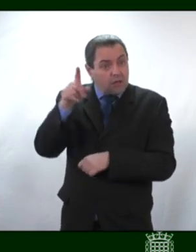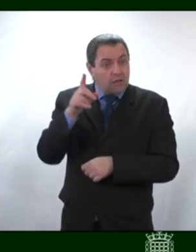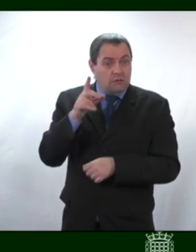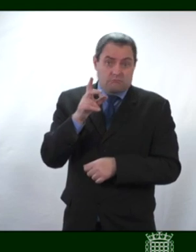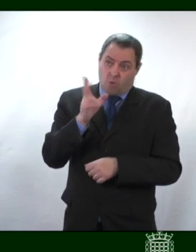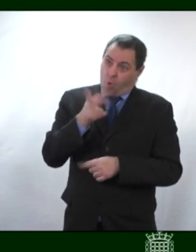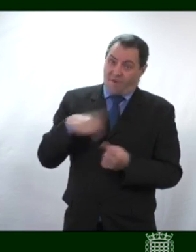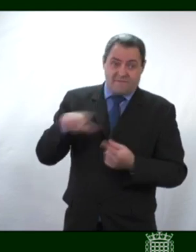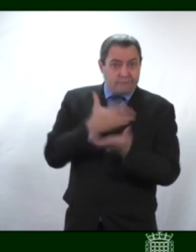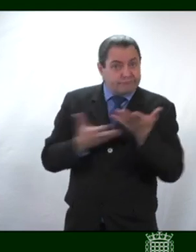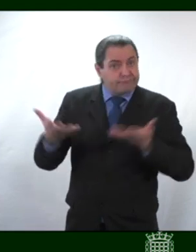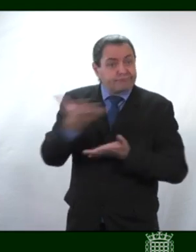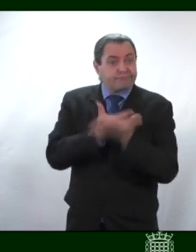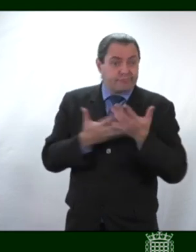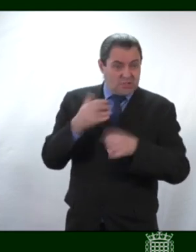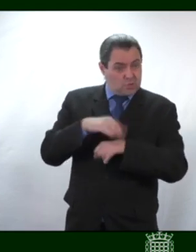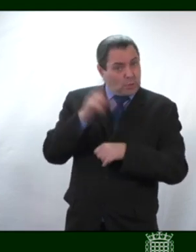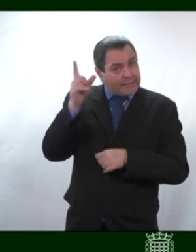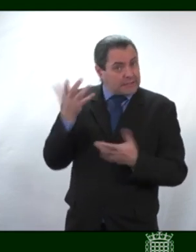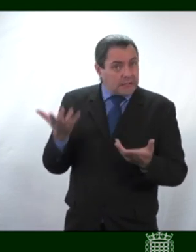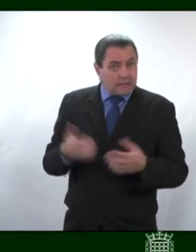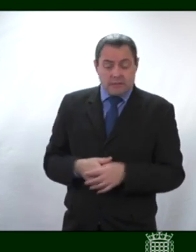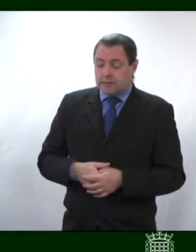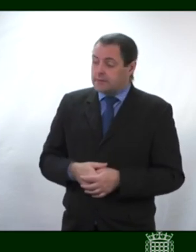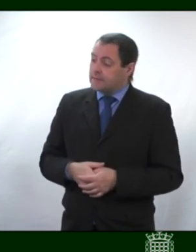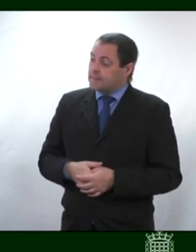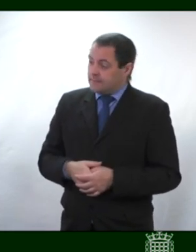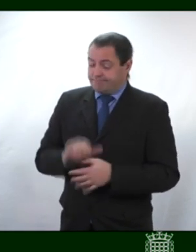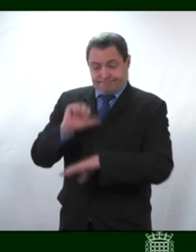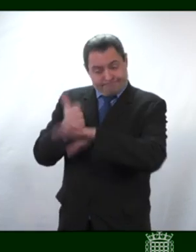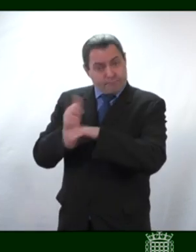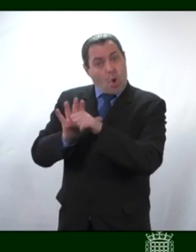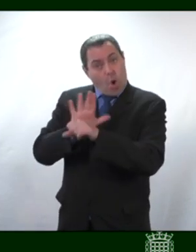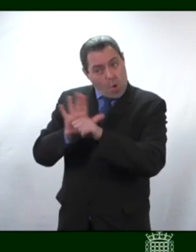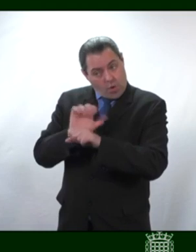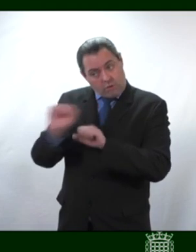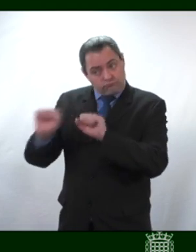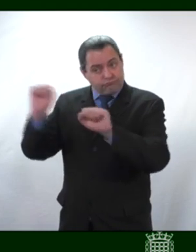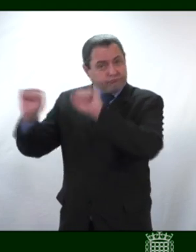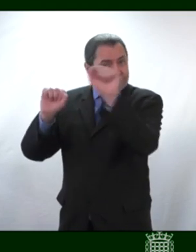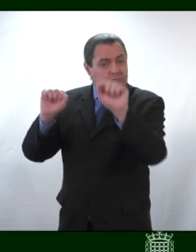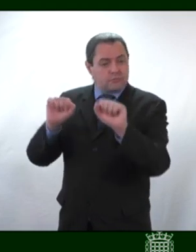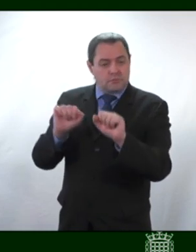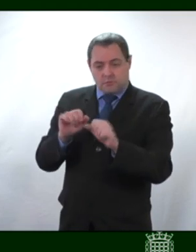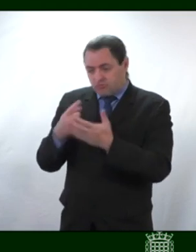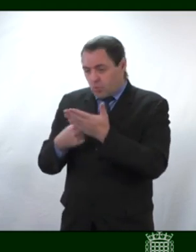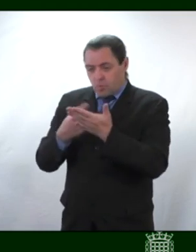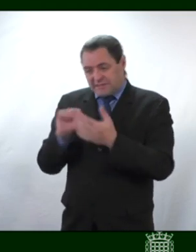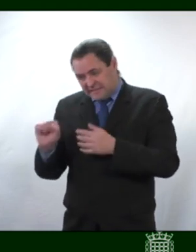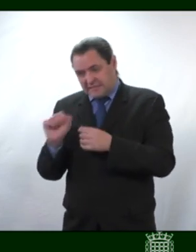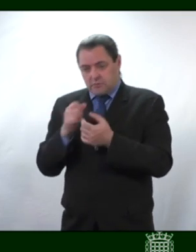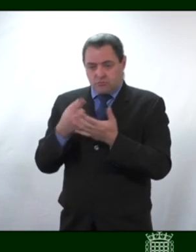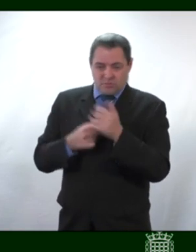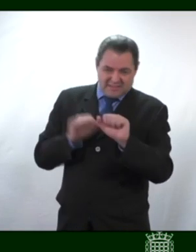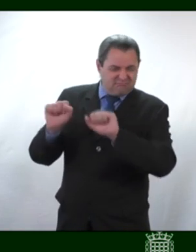discussed in this House, has put in place a system very similar to ours for exactly the sorts of reasons you set